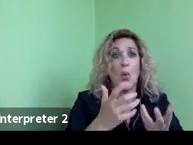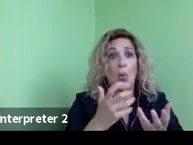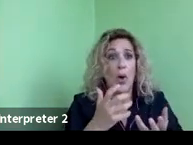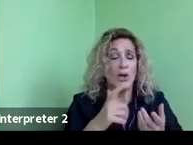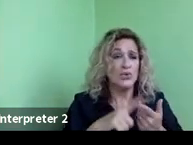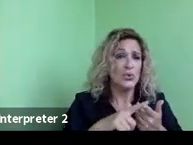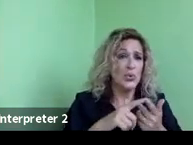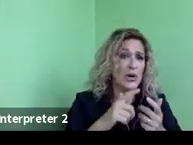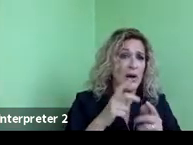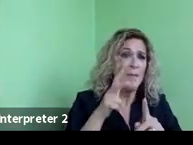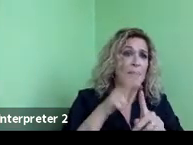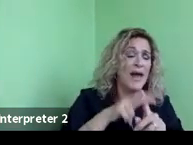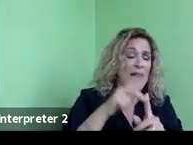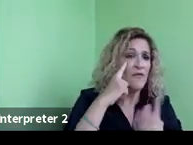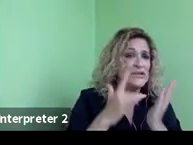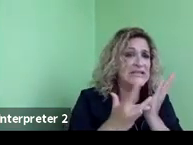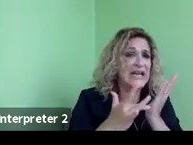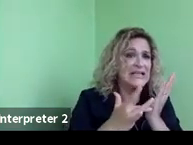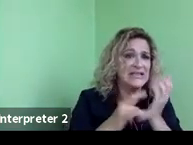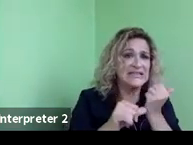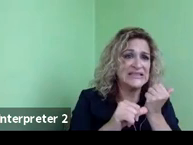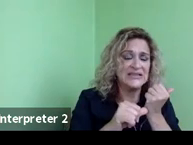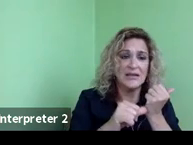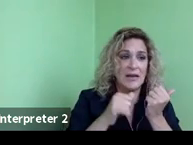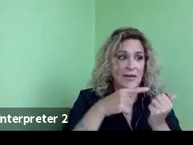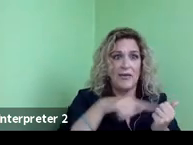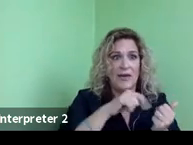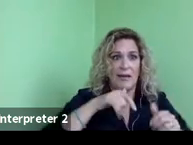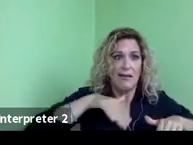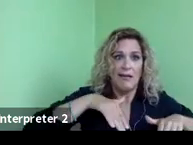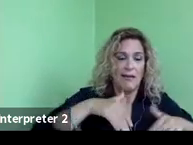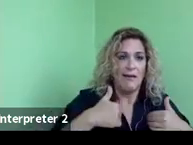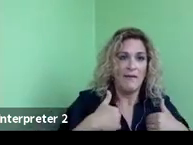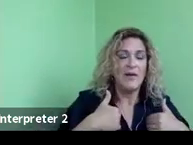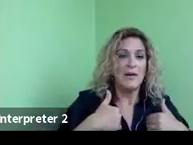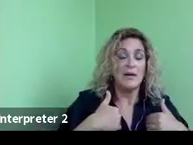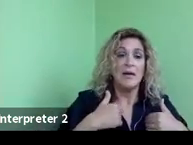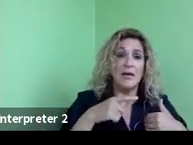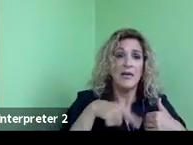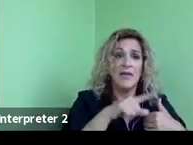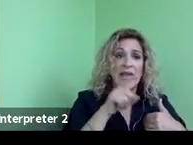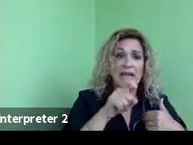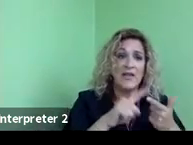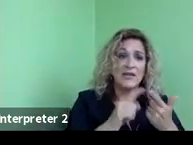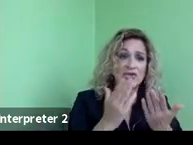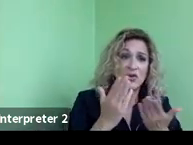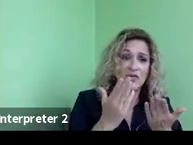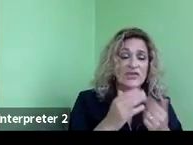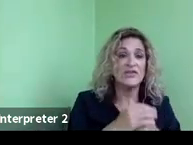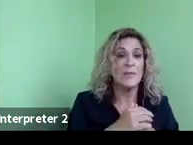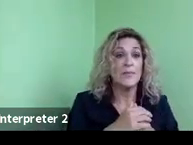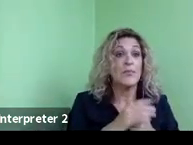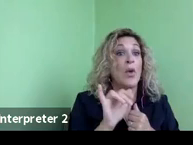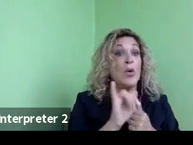they've not been on it yet and may need those services. There may also be survivors who are